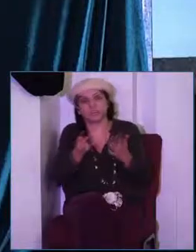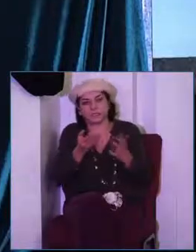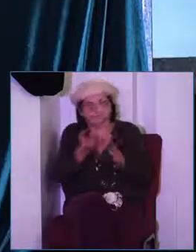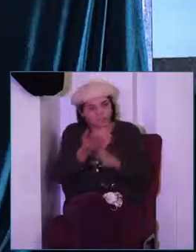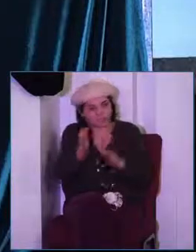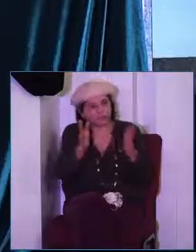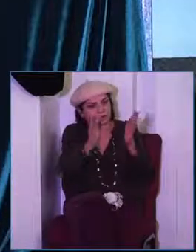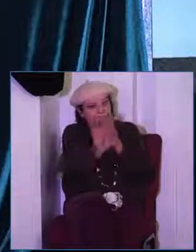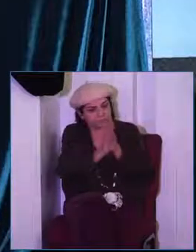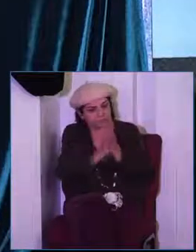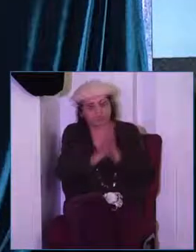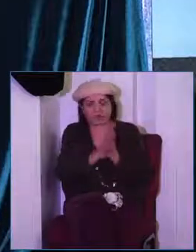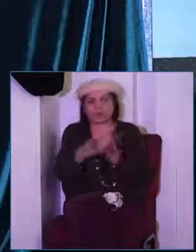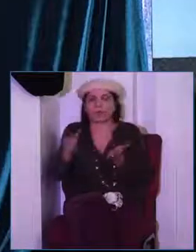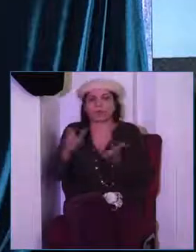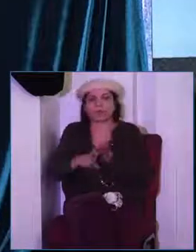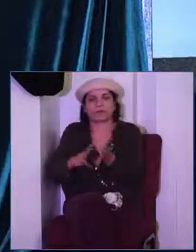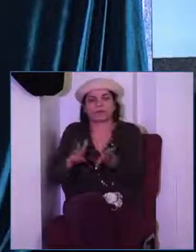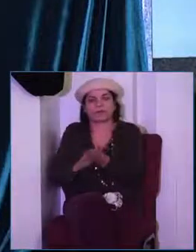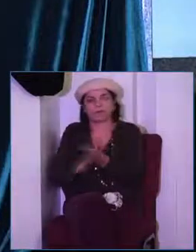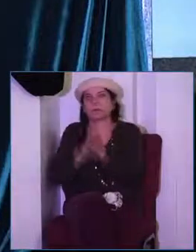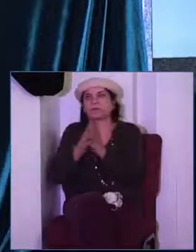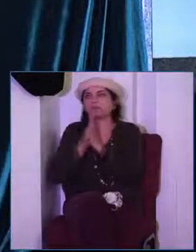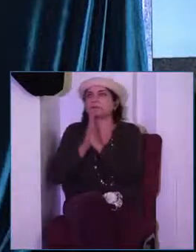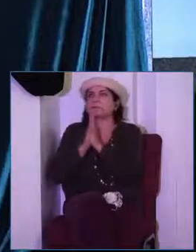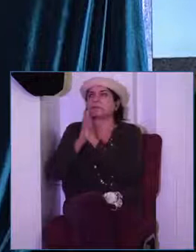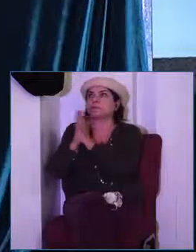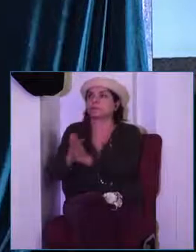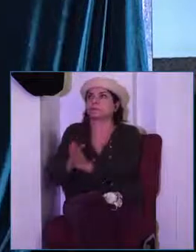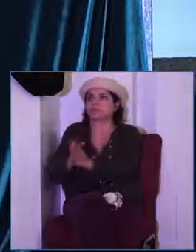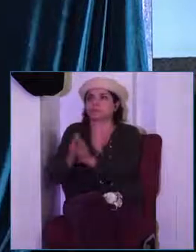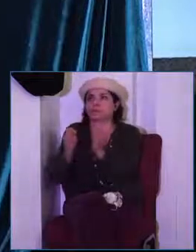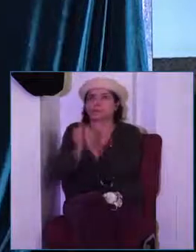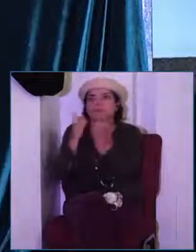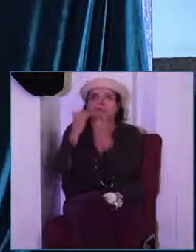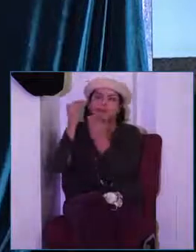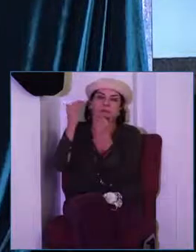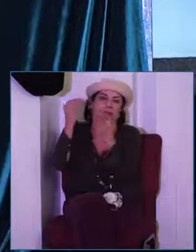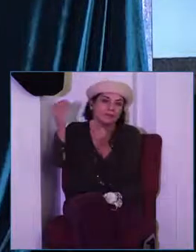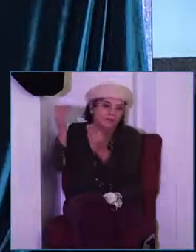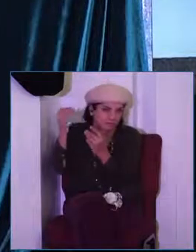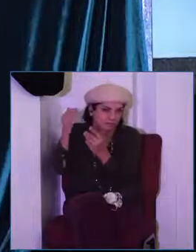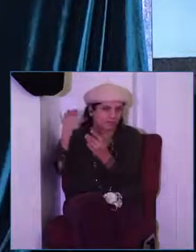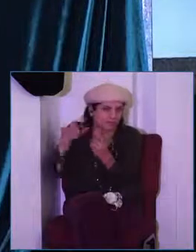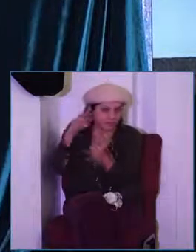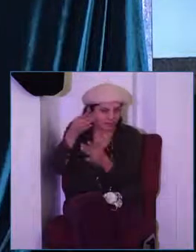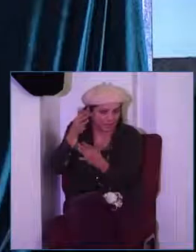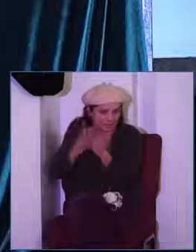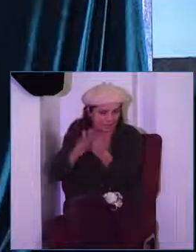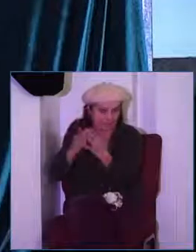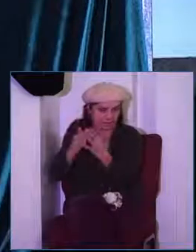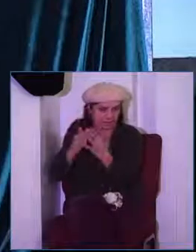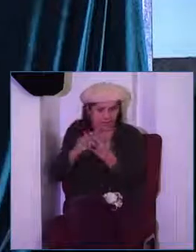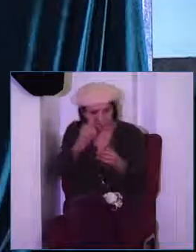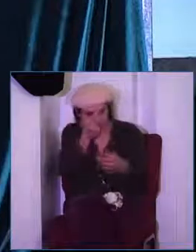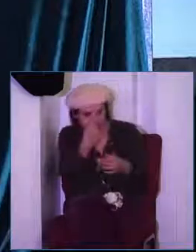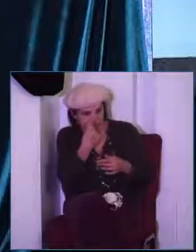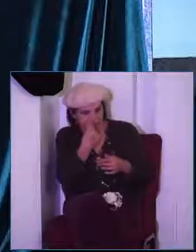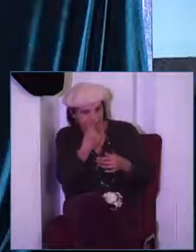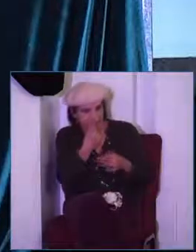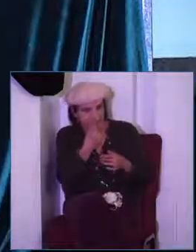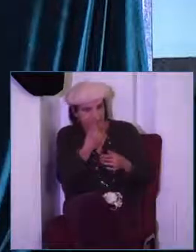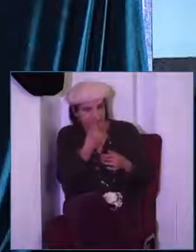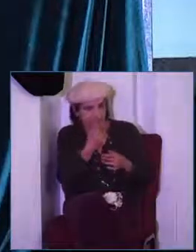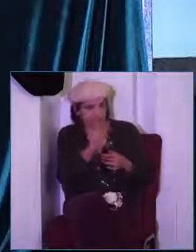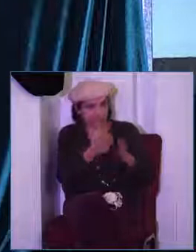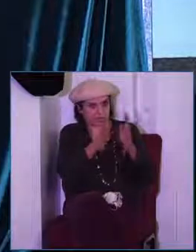prayer and petition, with thanksgiving. We forget that part sometimes. We get the prayer and the petition part.